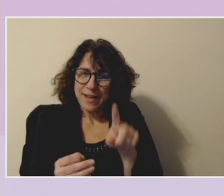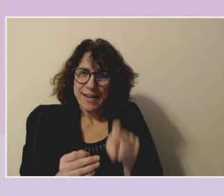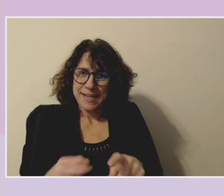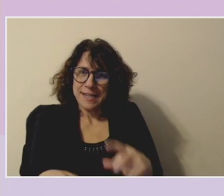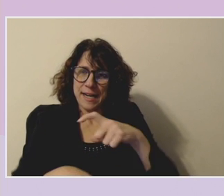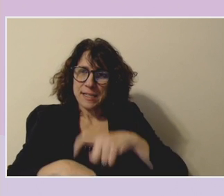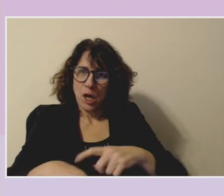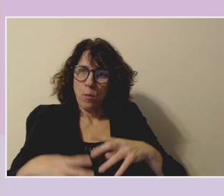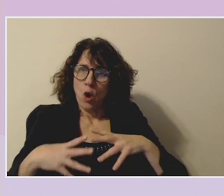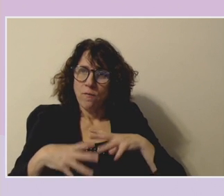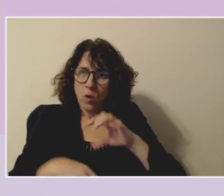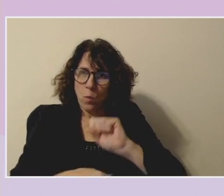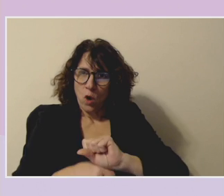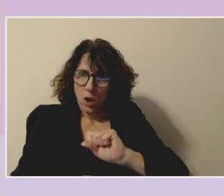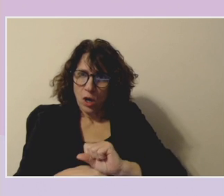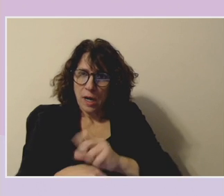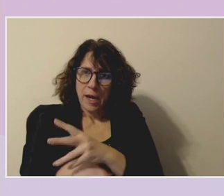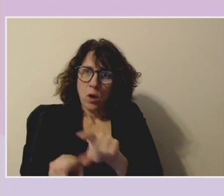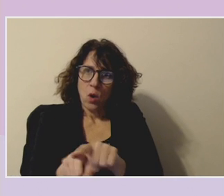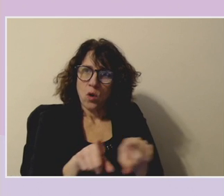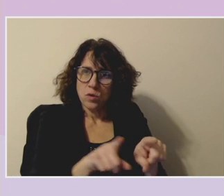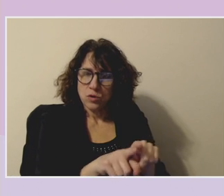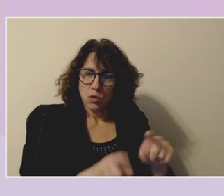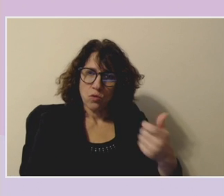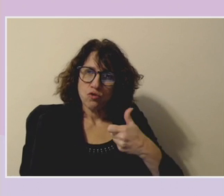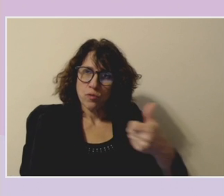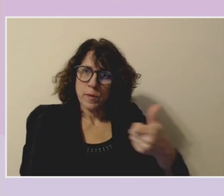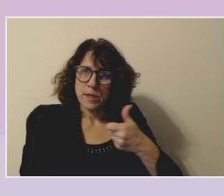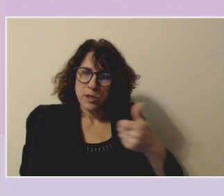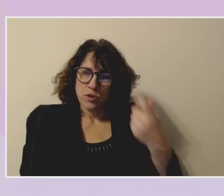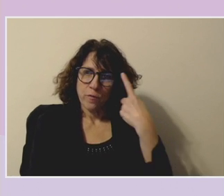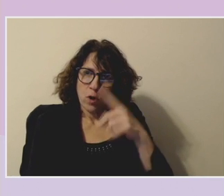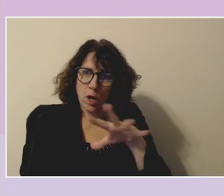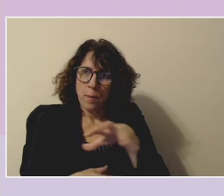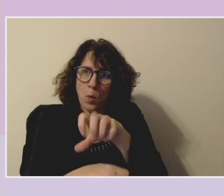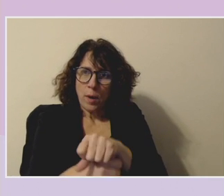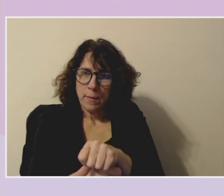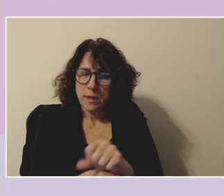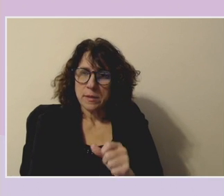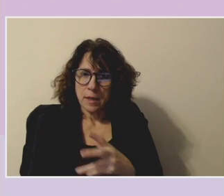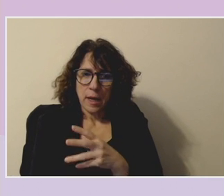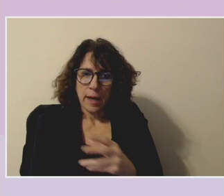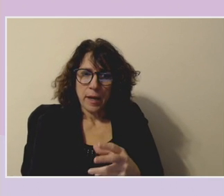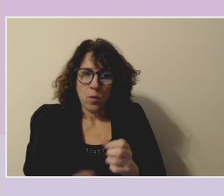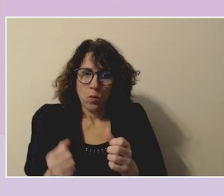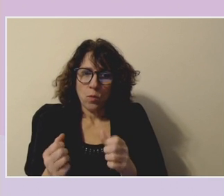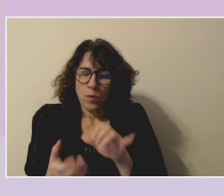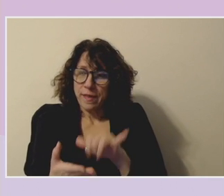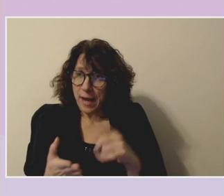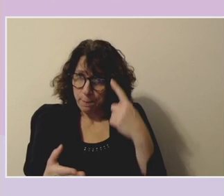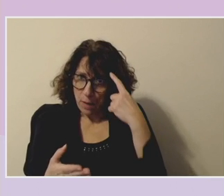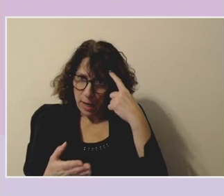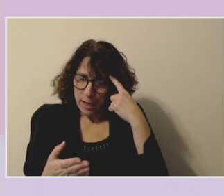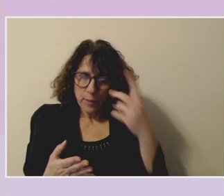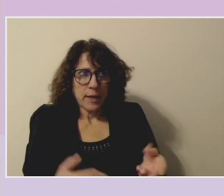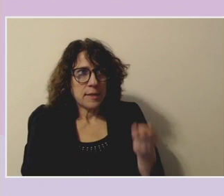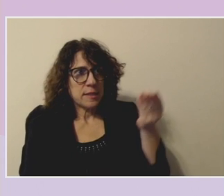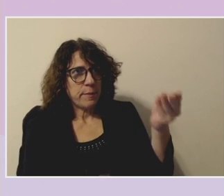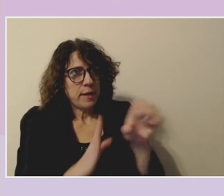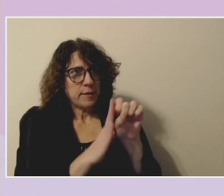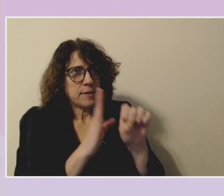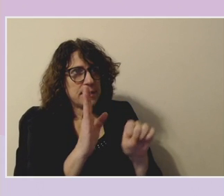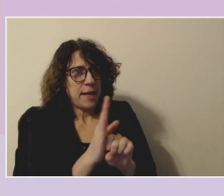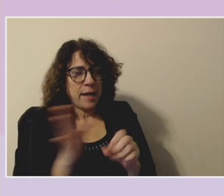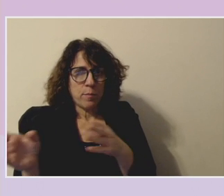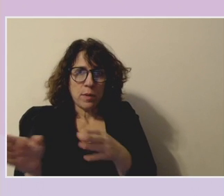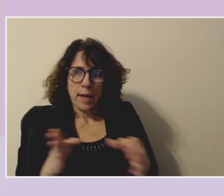work, and also getting transportation for appointments. And so with that in mind, we submitted our state plan amendment, and